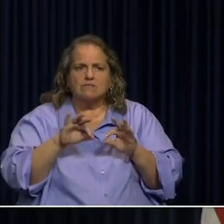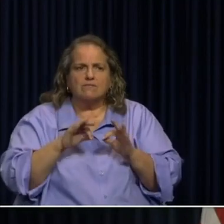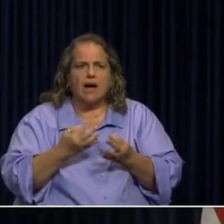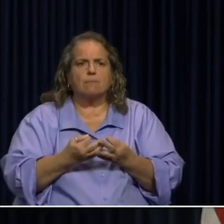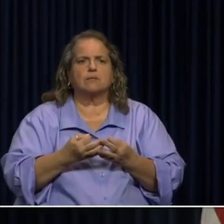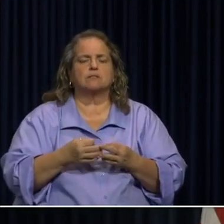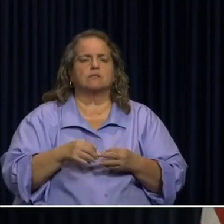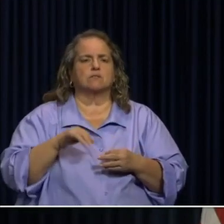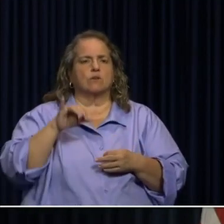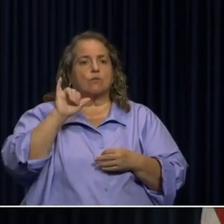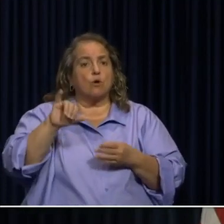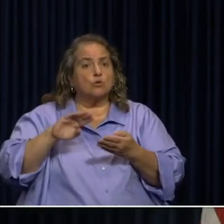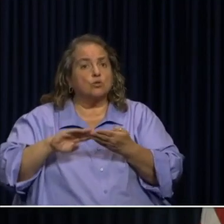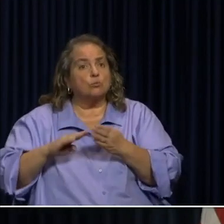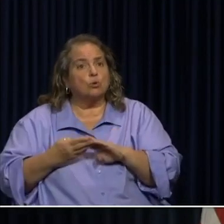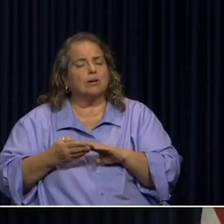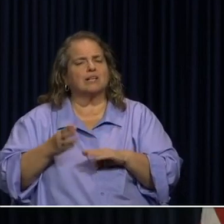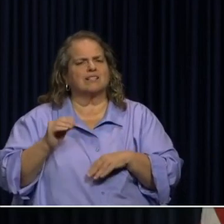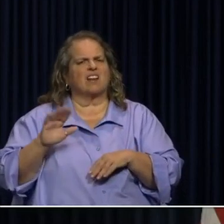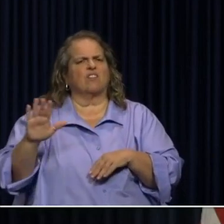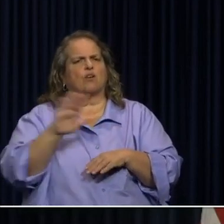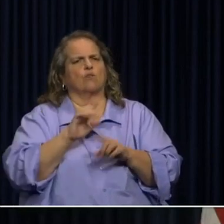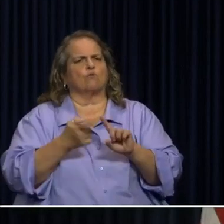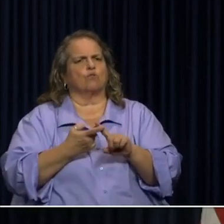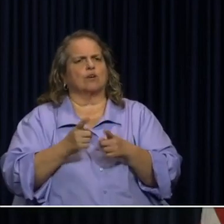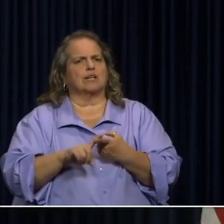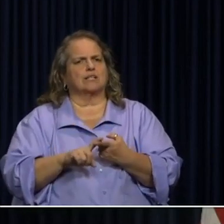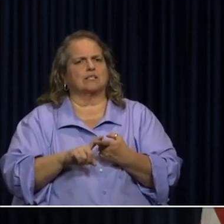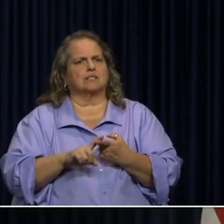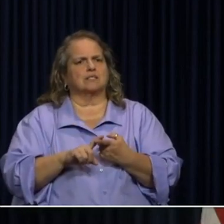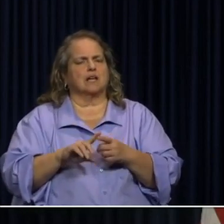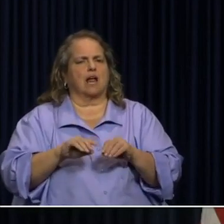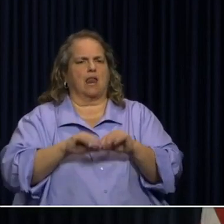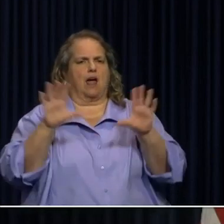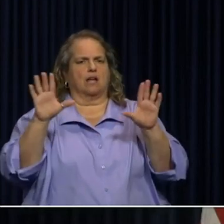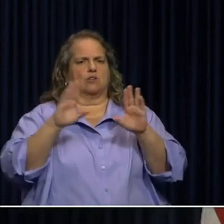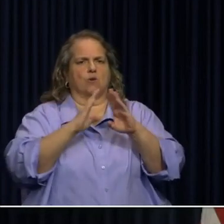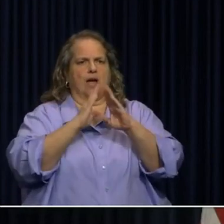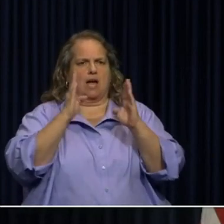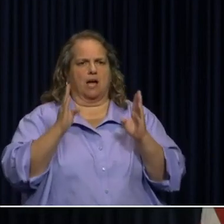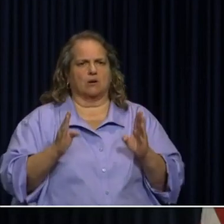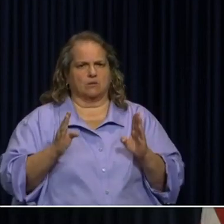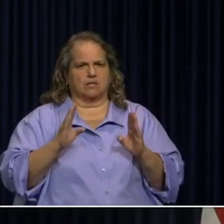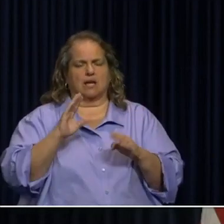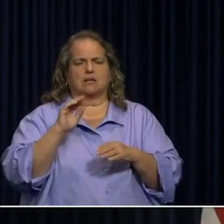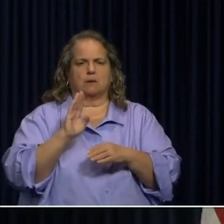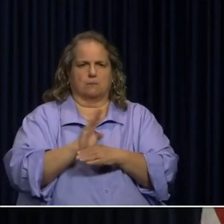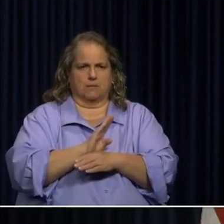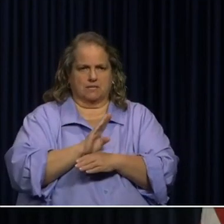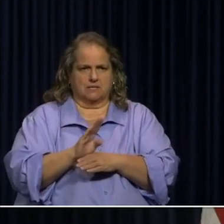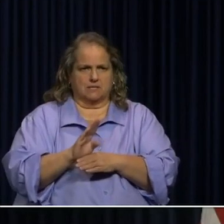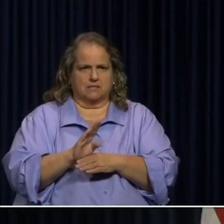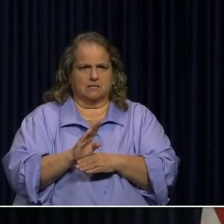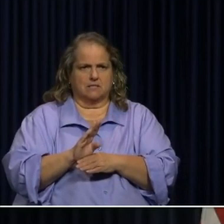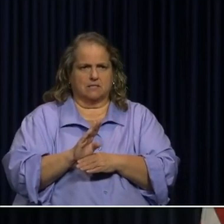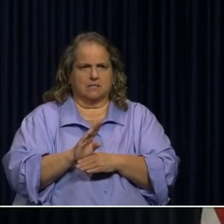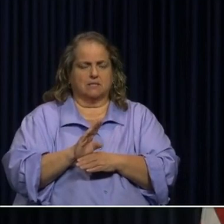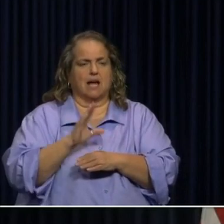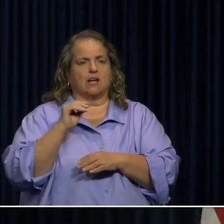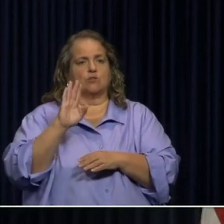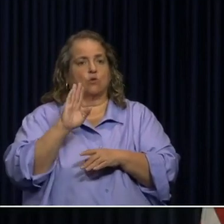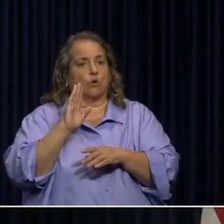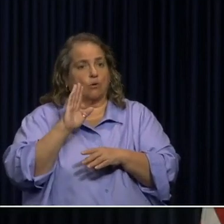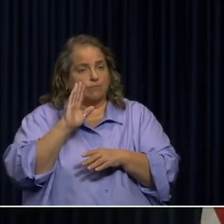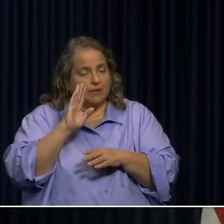those communities and their friends. So let's light our houses and our places of business and our institutions